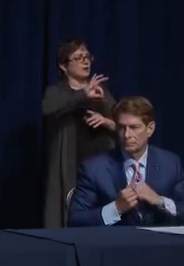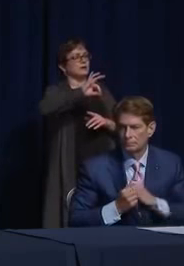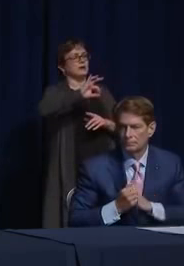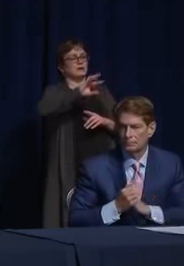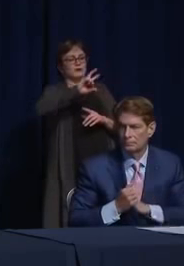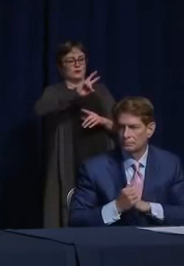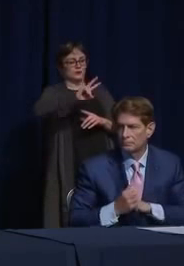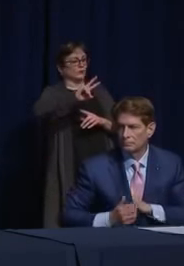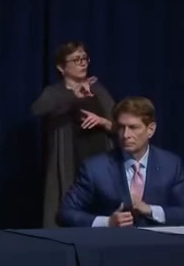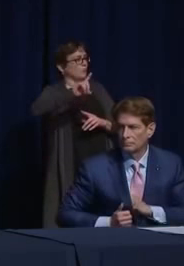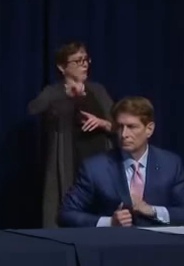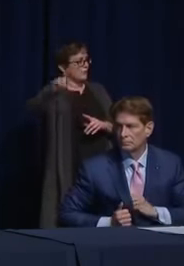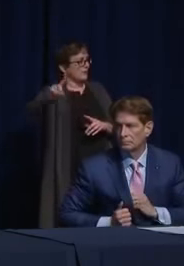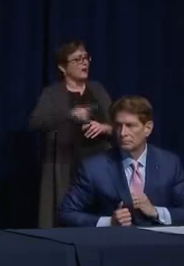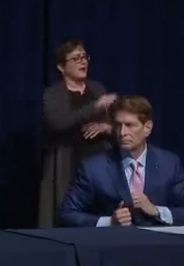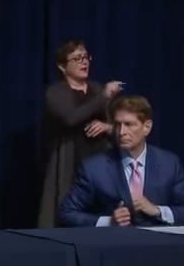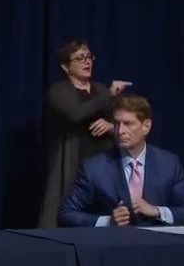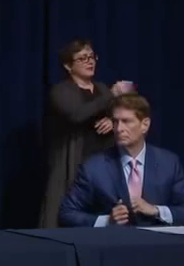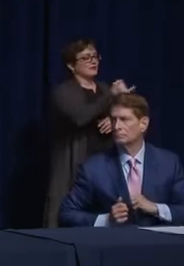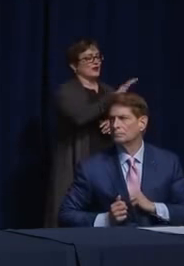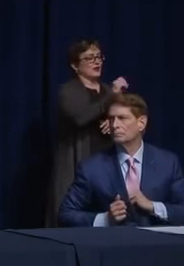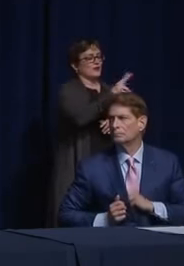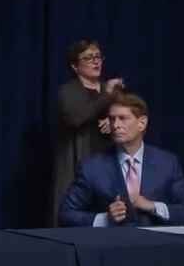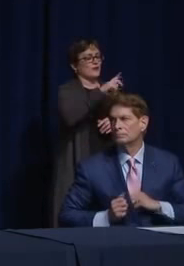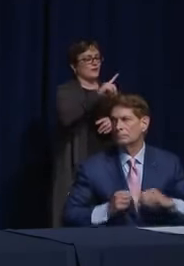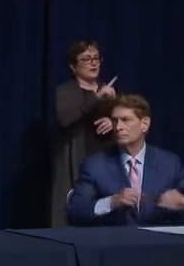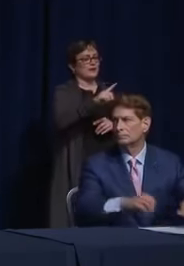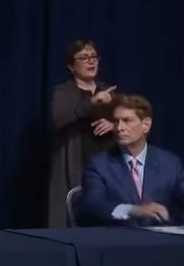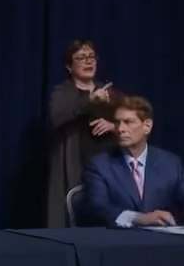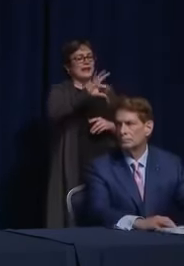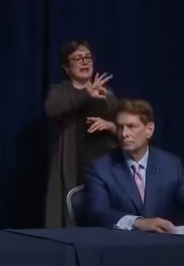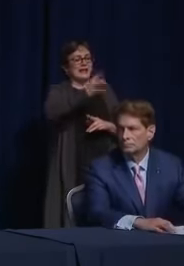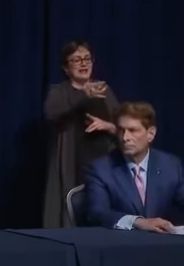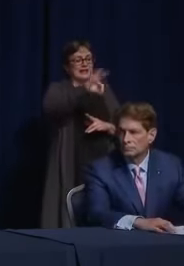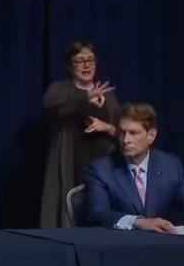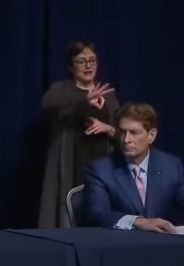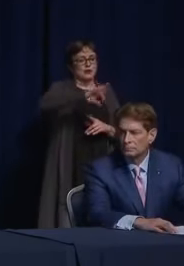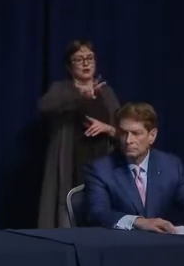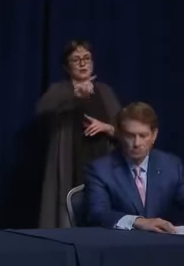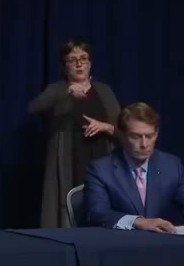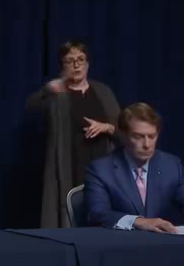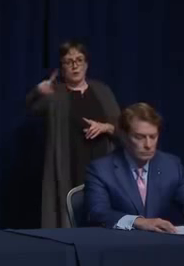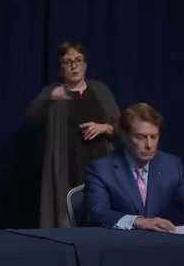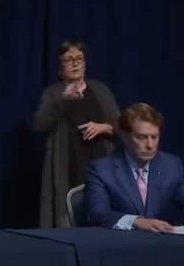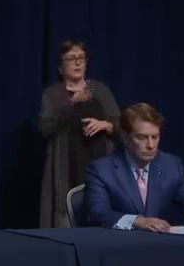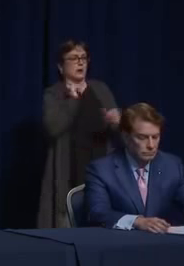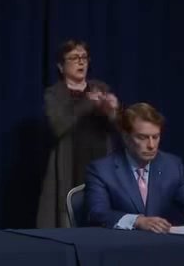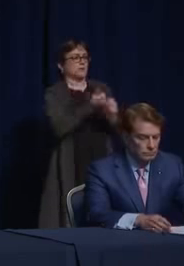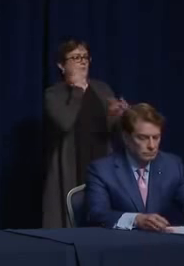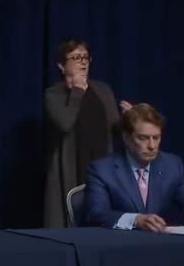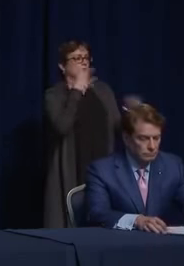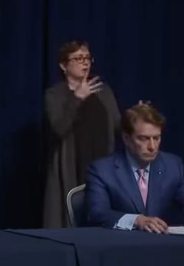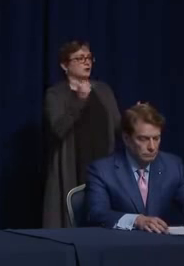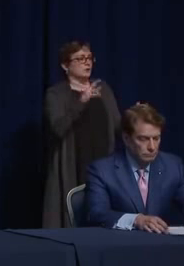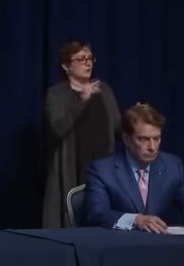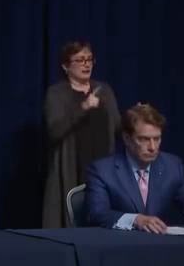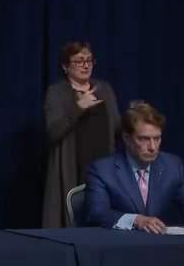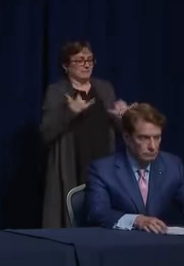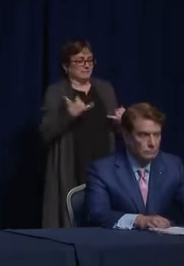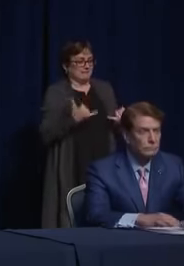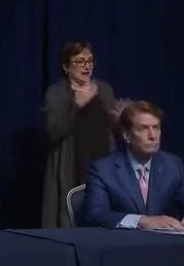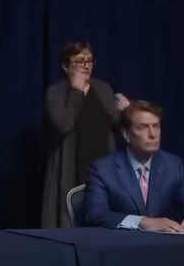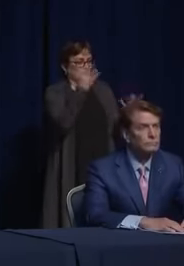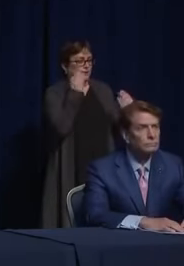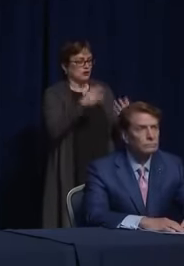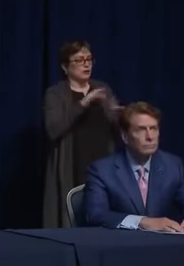that's NJ COVID to 898-211 if you want to get updates. And if you need live assistance in the here and now, text your